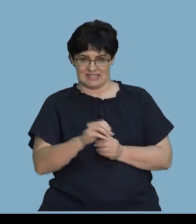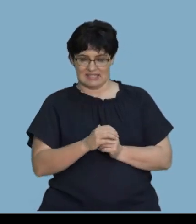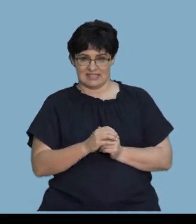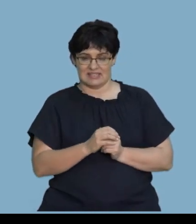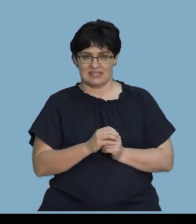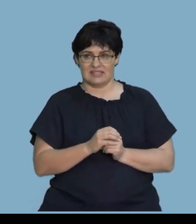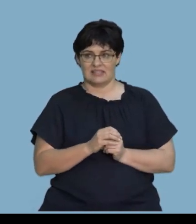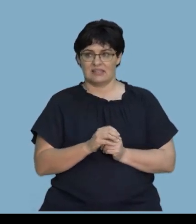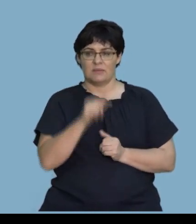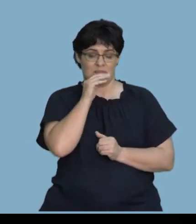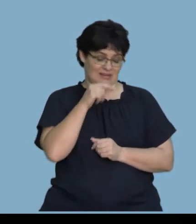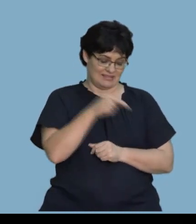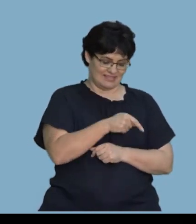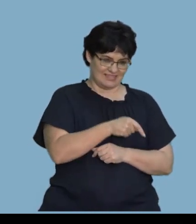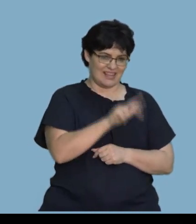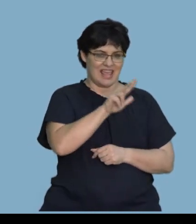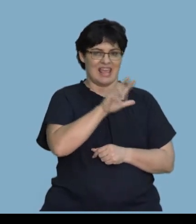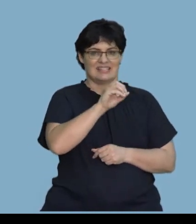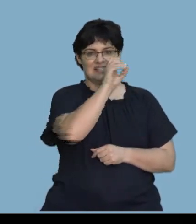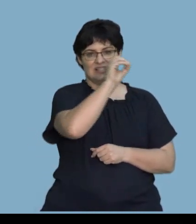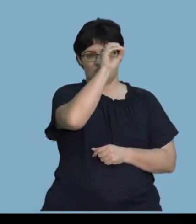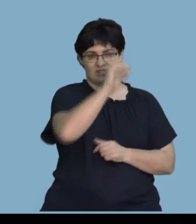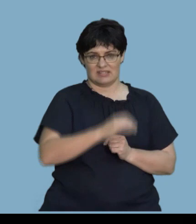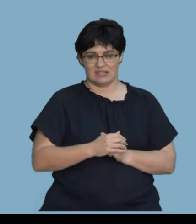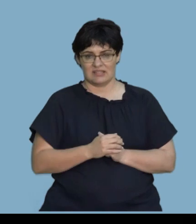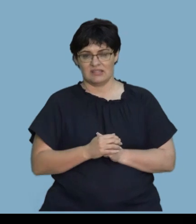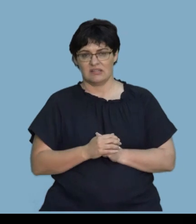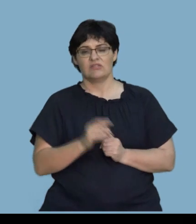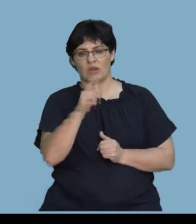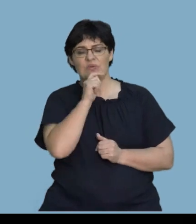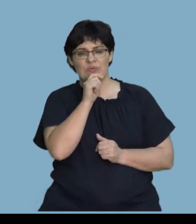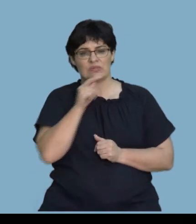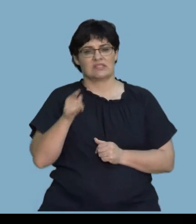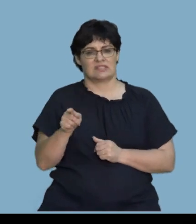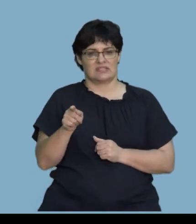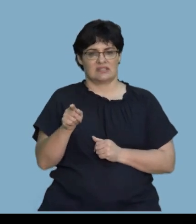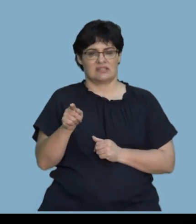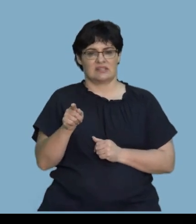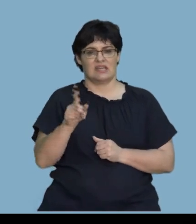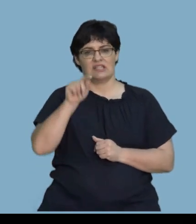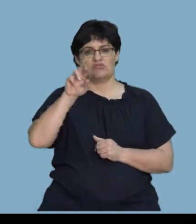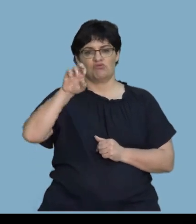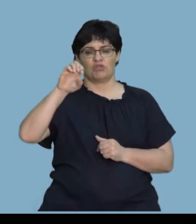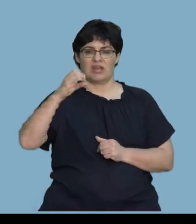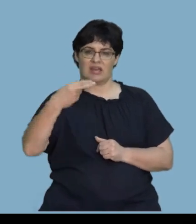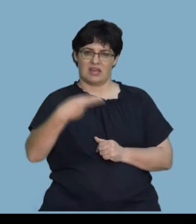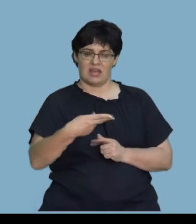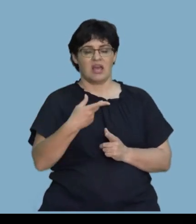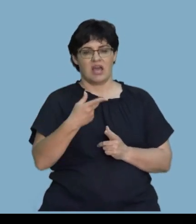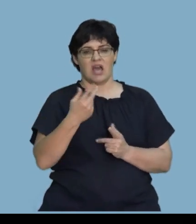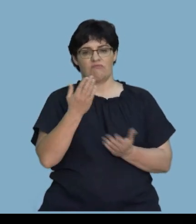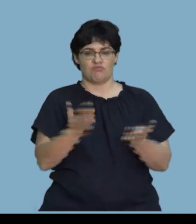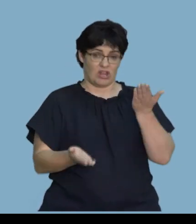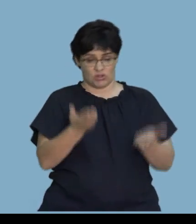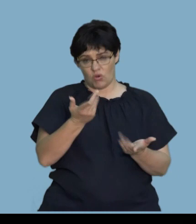this is obviously 80 degrees. Okay, so you can use then your trig ratios subsequent to this to actually